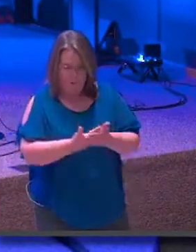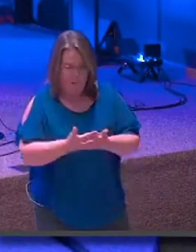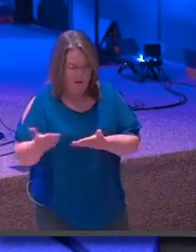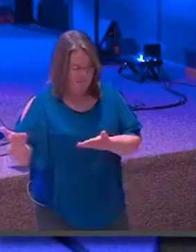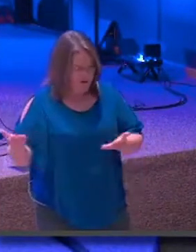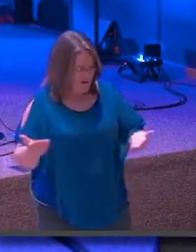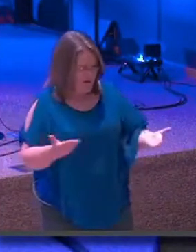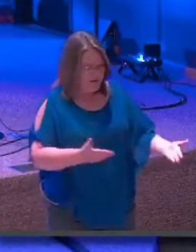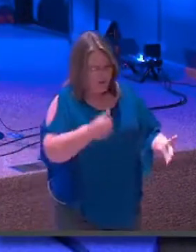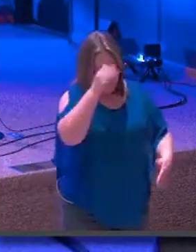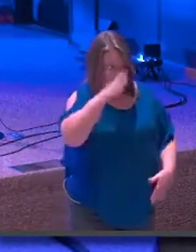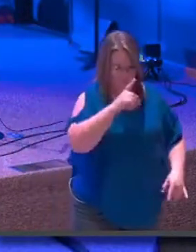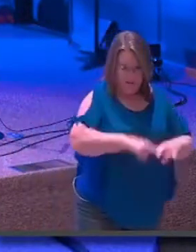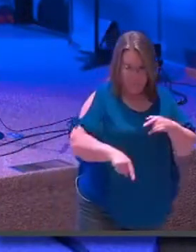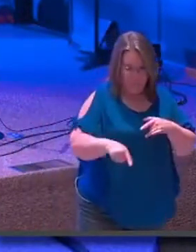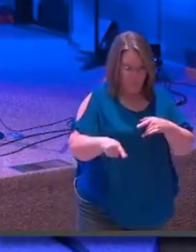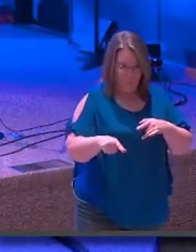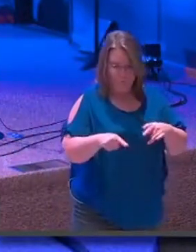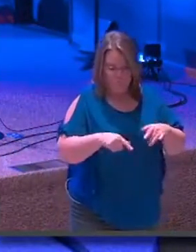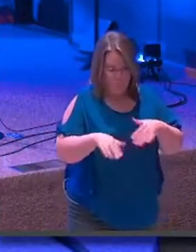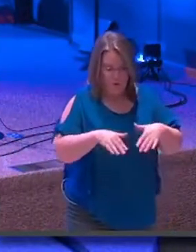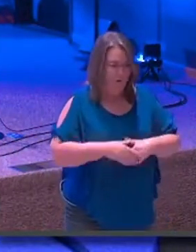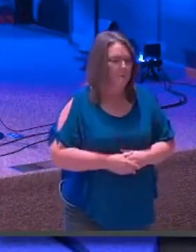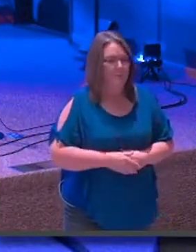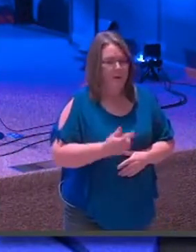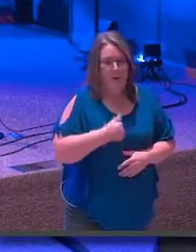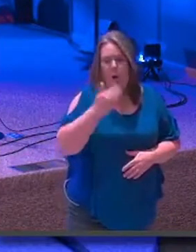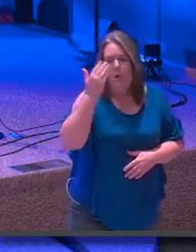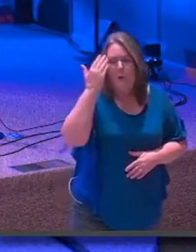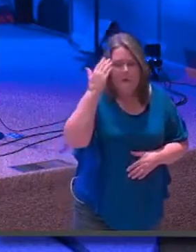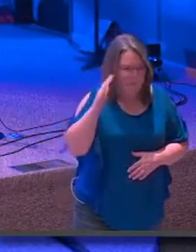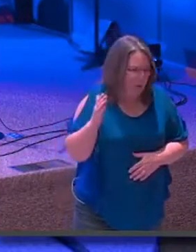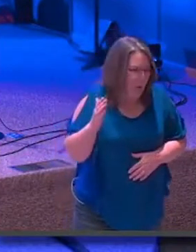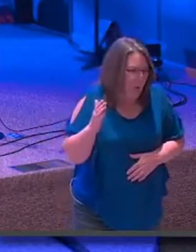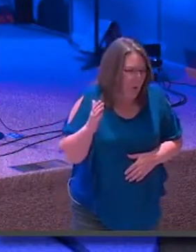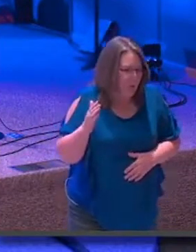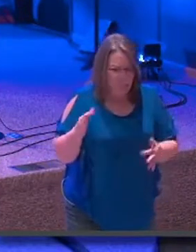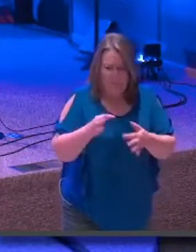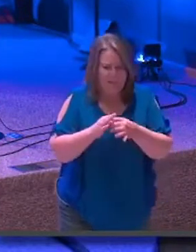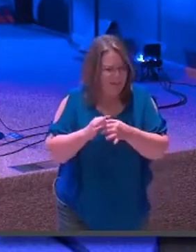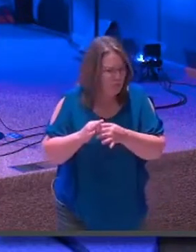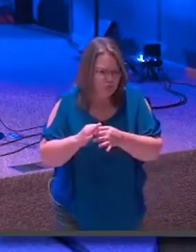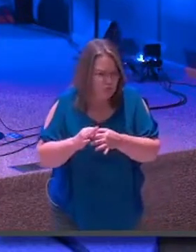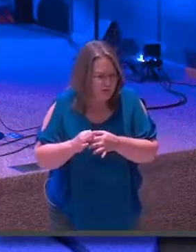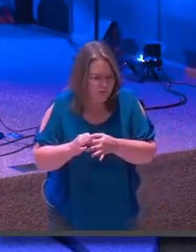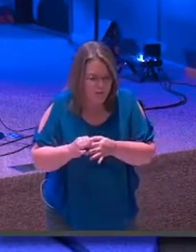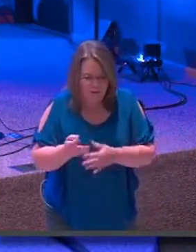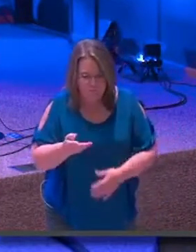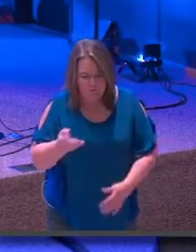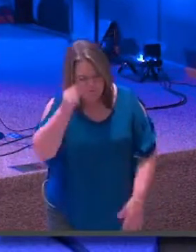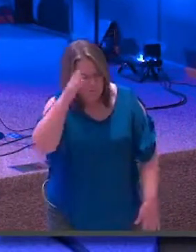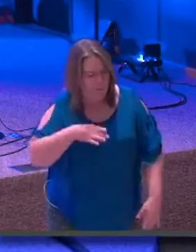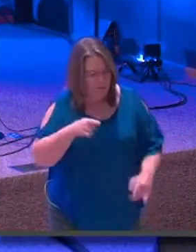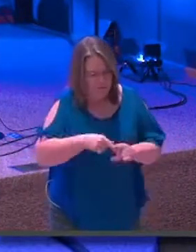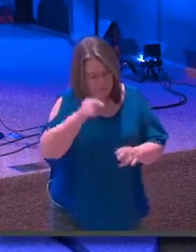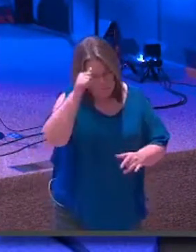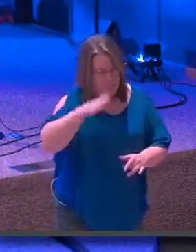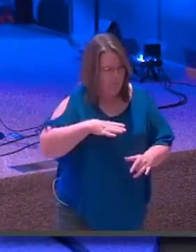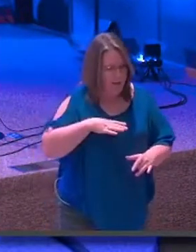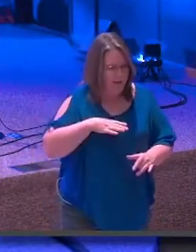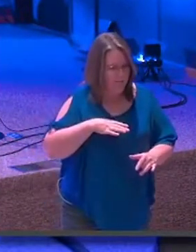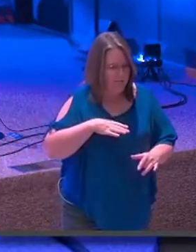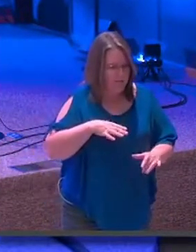paralyzed man on a mat. So we don't know the relationship of these four men to the paralytic, but we do